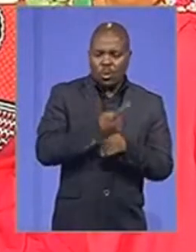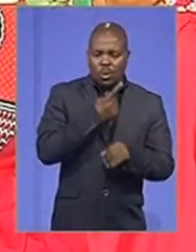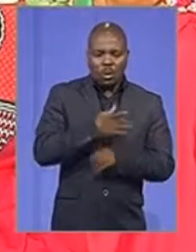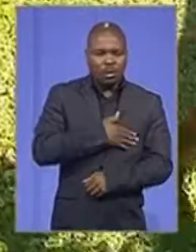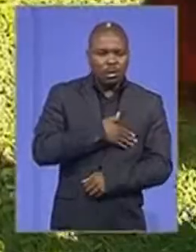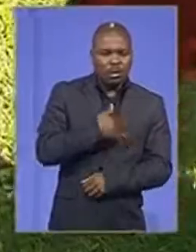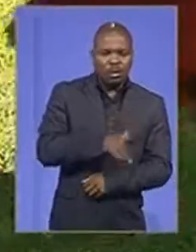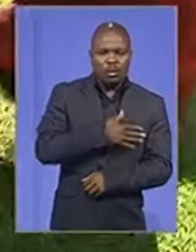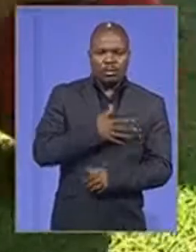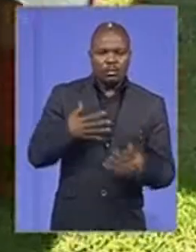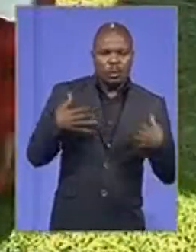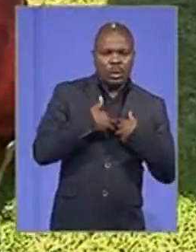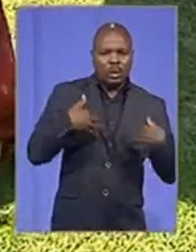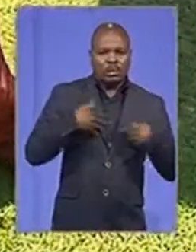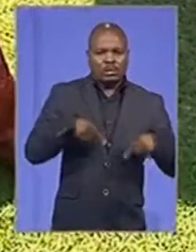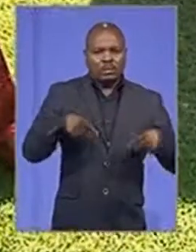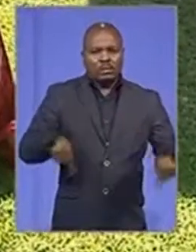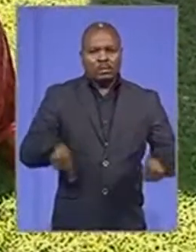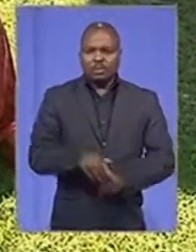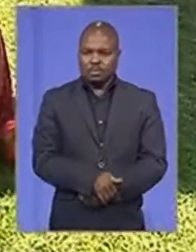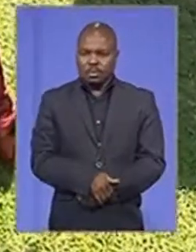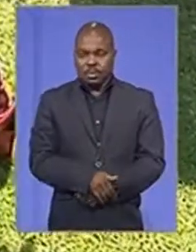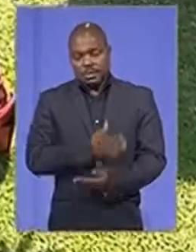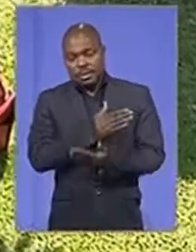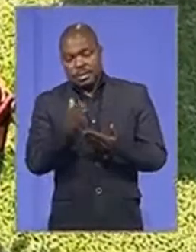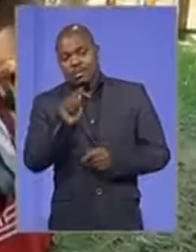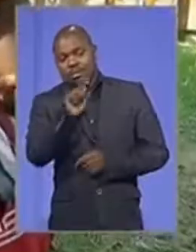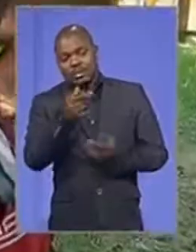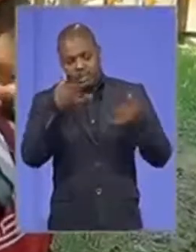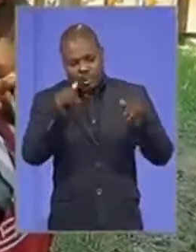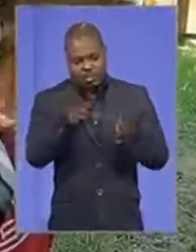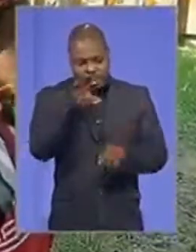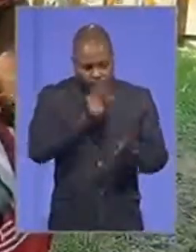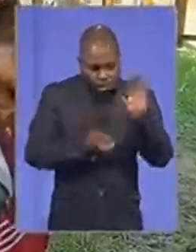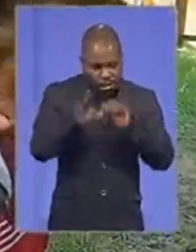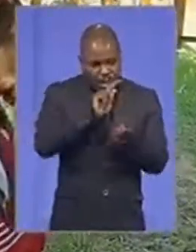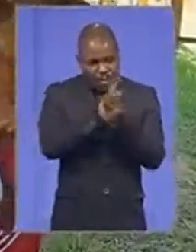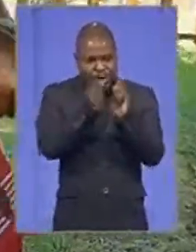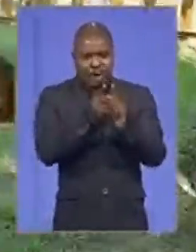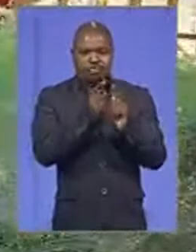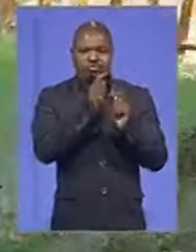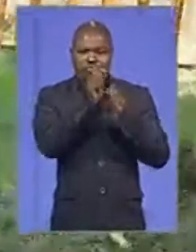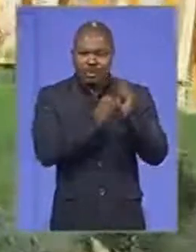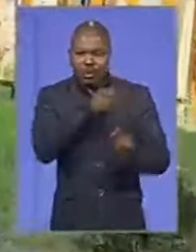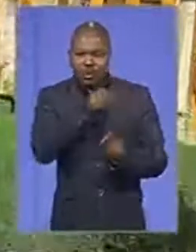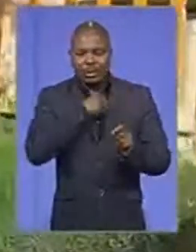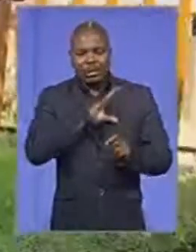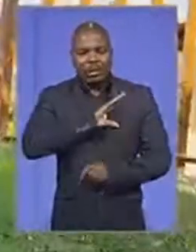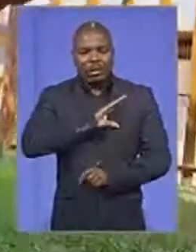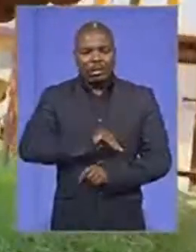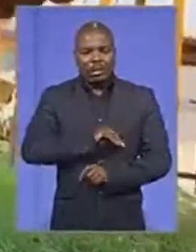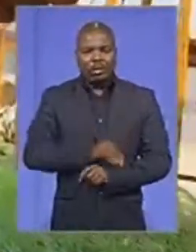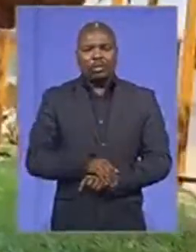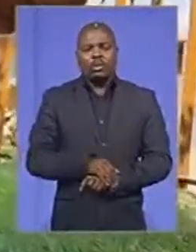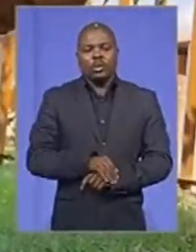mmutla. Le ba ba sa ithutela go bongaka bja setso ba latlhegelwa ke tshepo. Zintle Zotši wa mengwaga